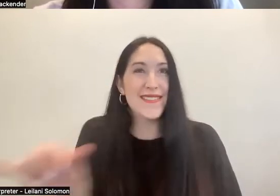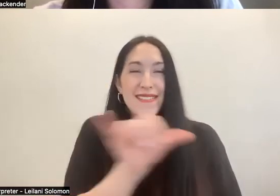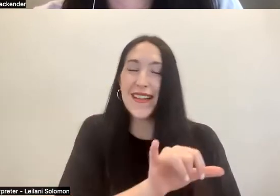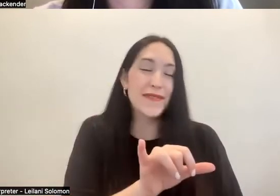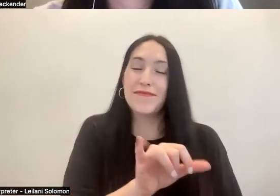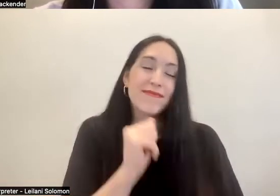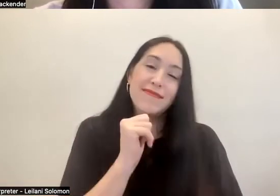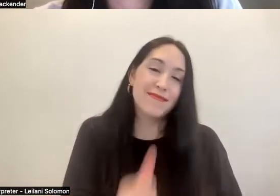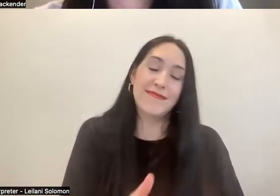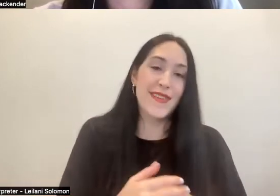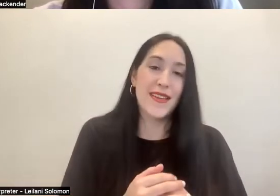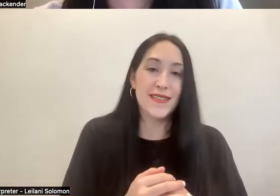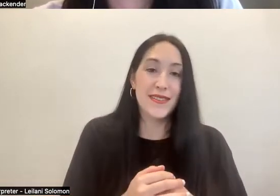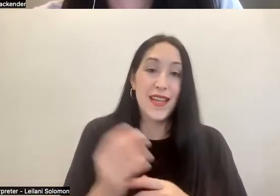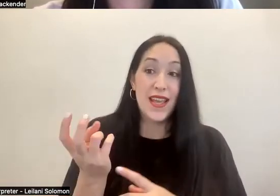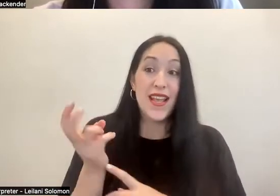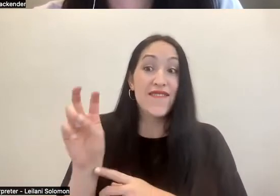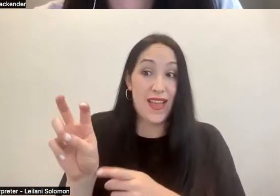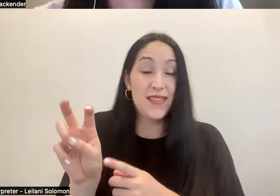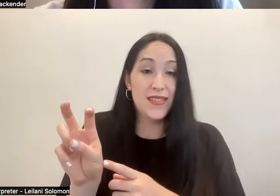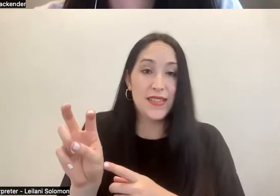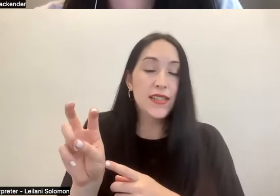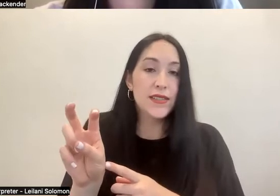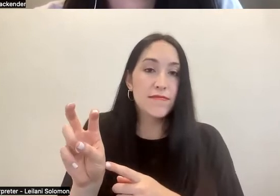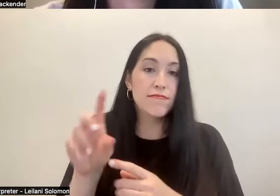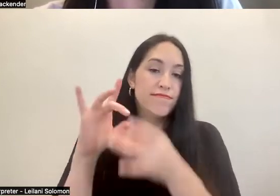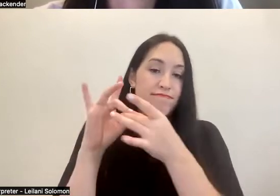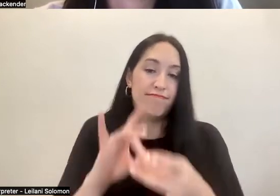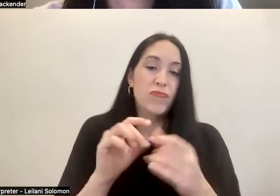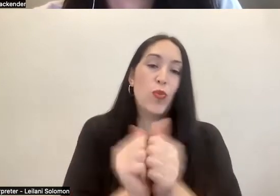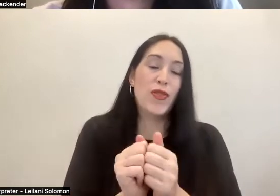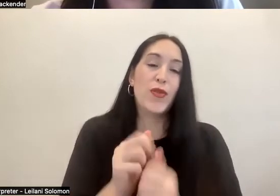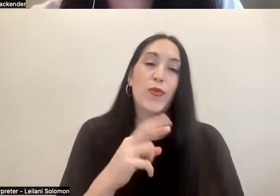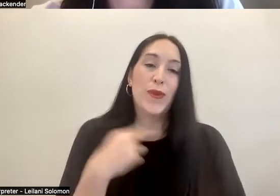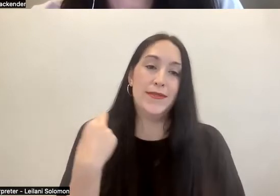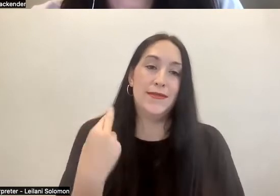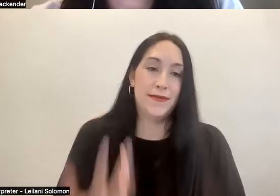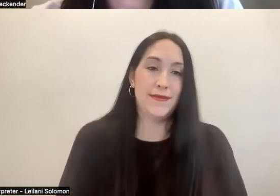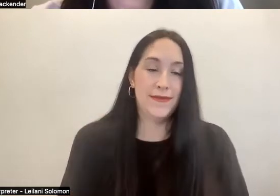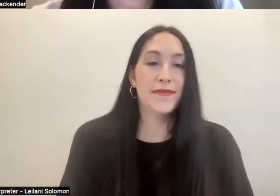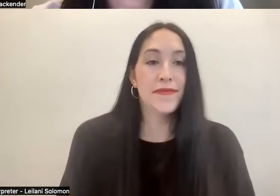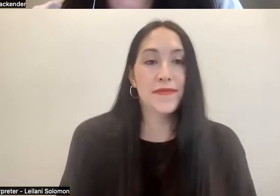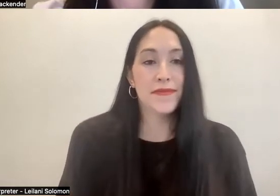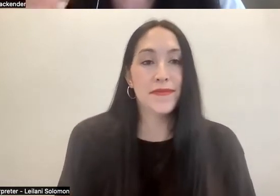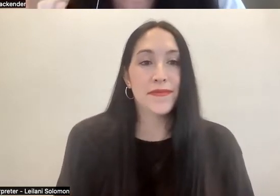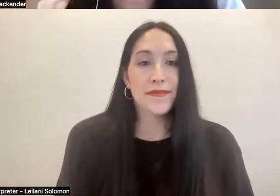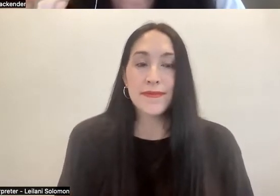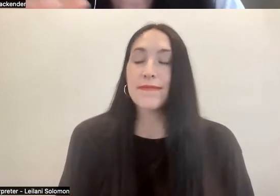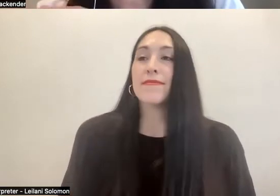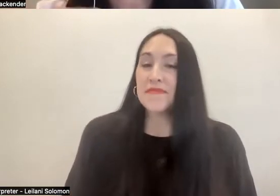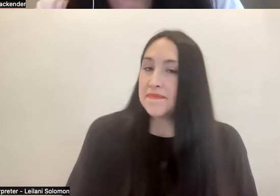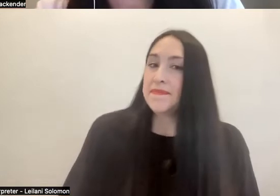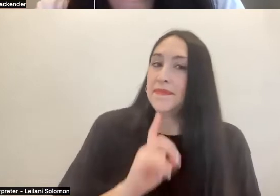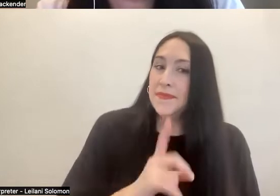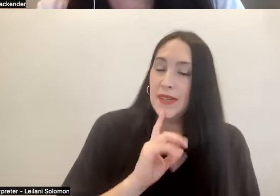always accompanies some sort of risk. Absolutely. So, John, I